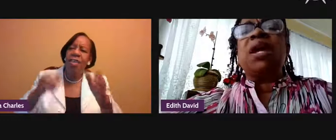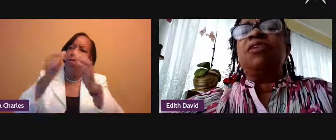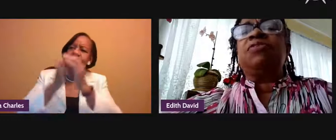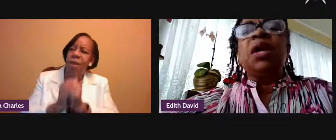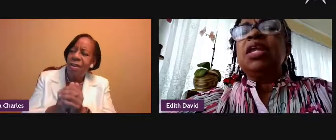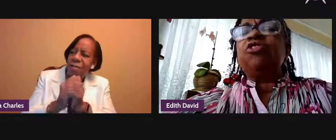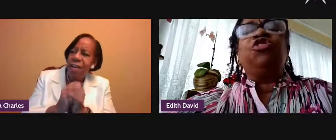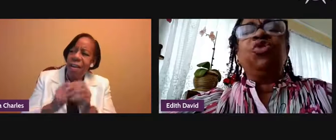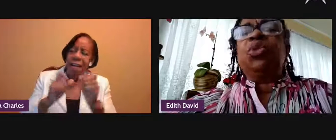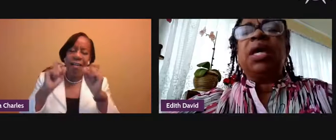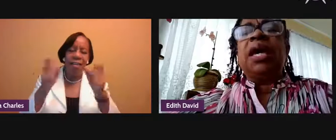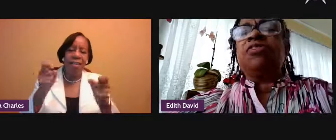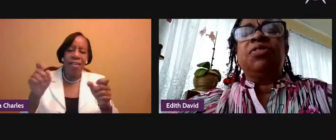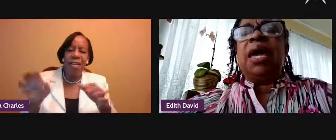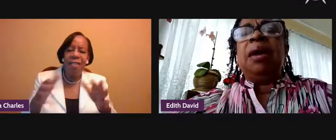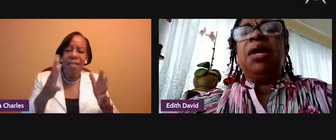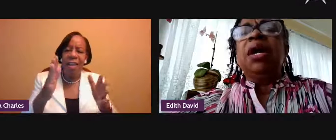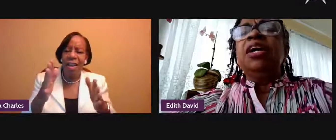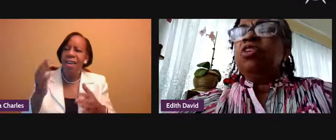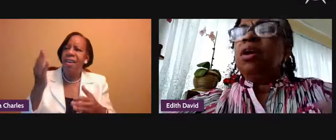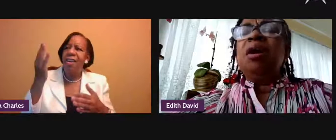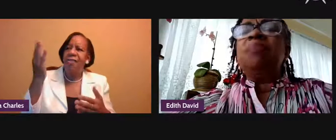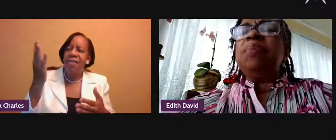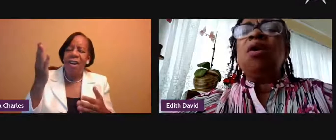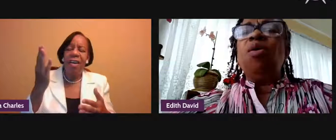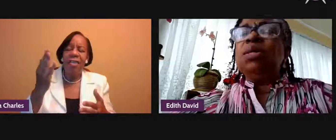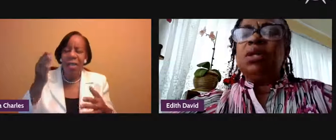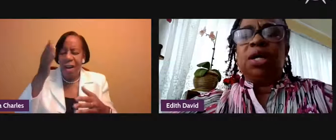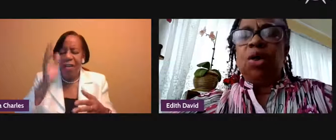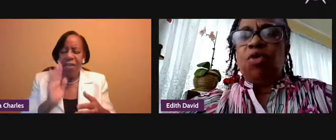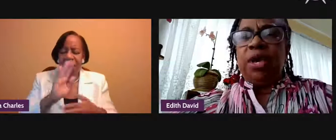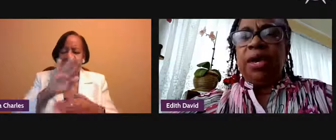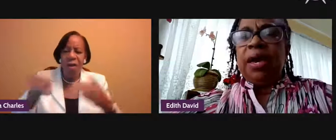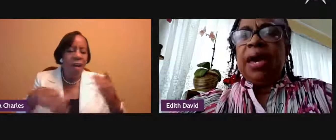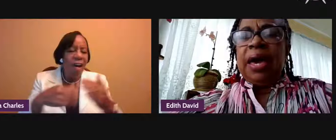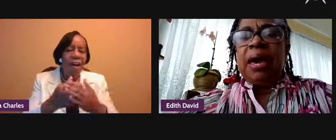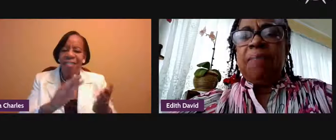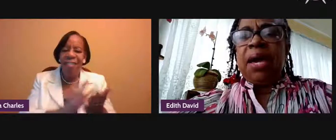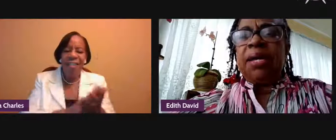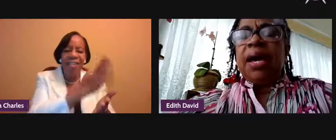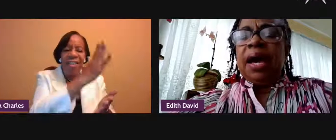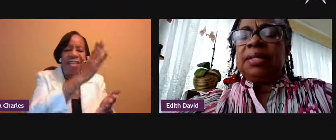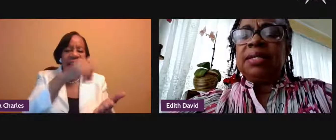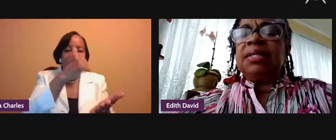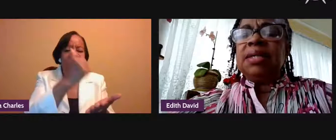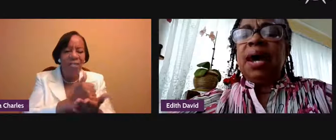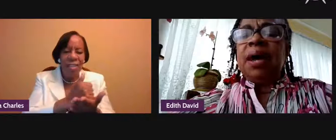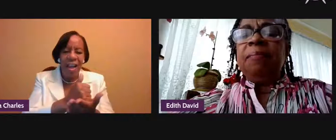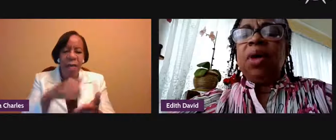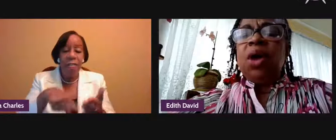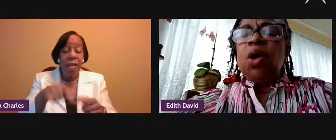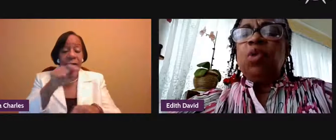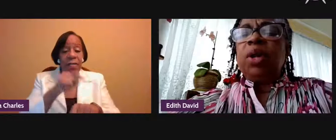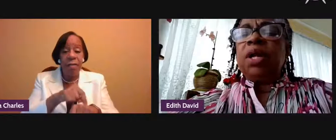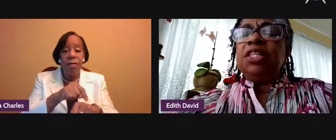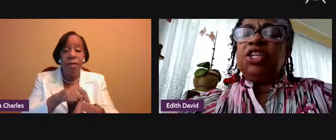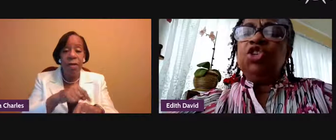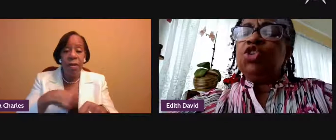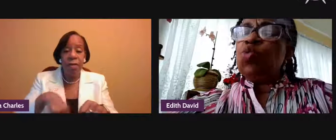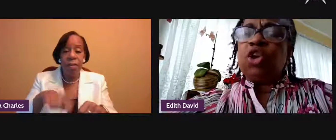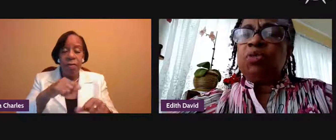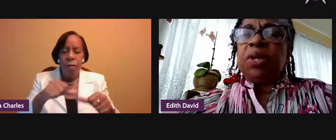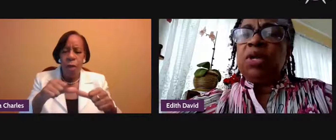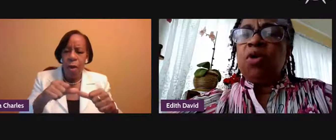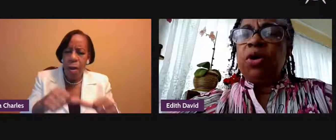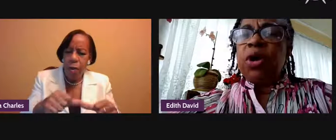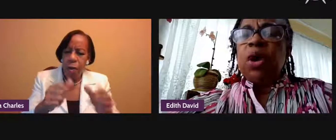him the praise that's due to his name. To God be all the glory. Amen. At this time, we will